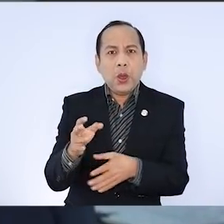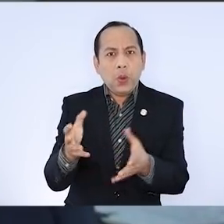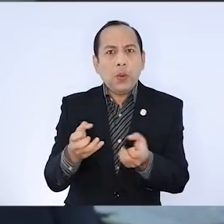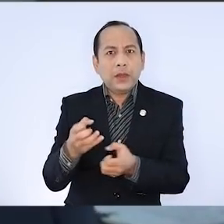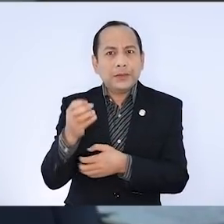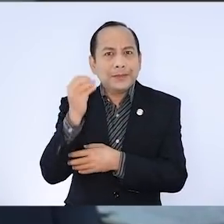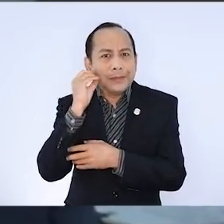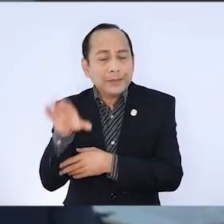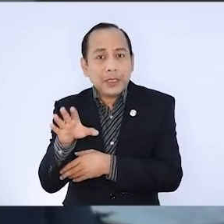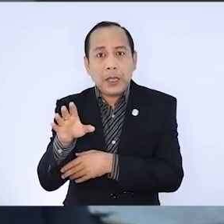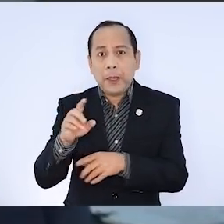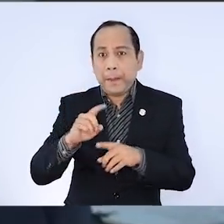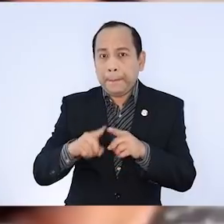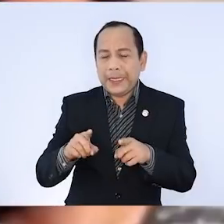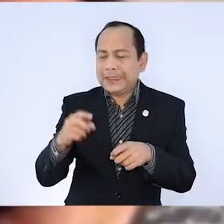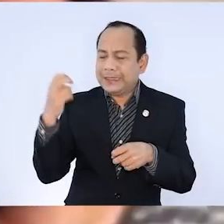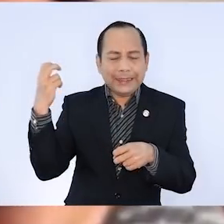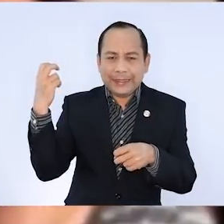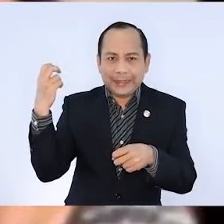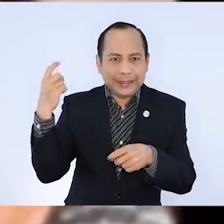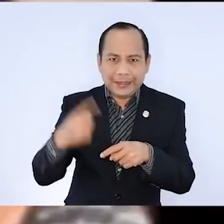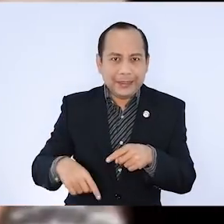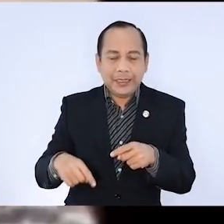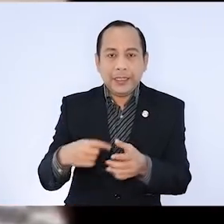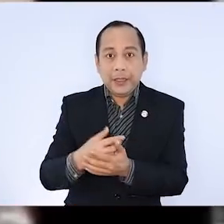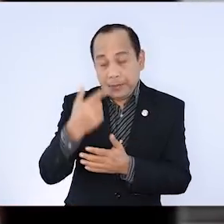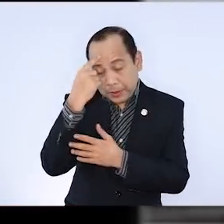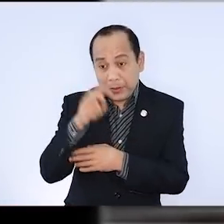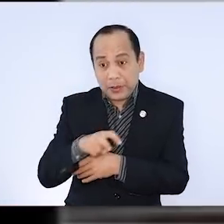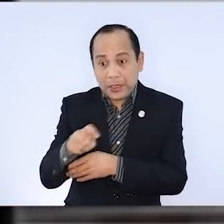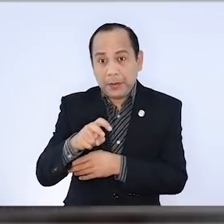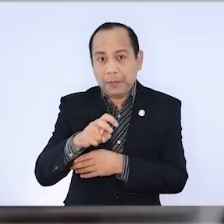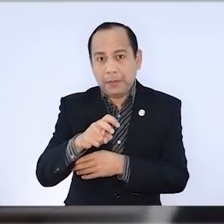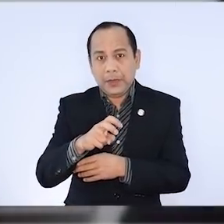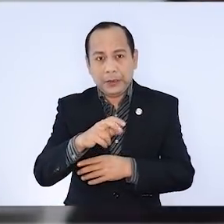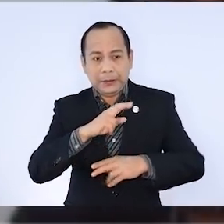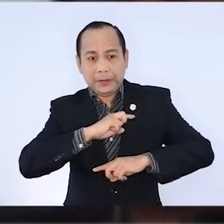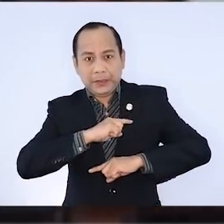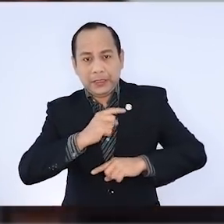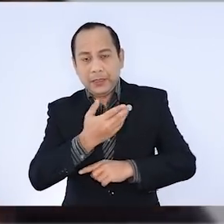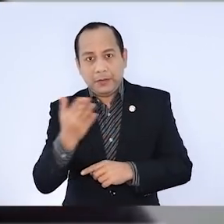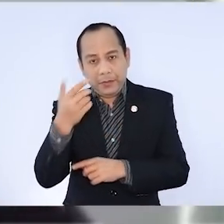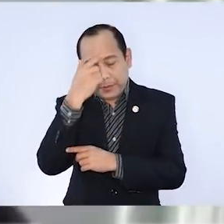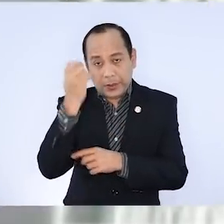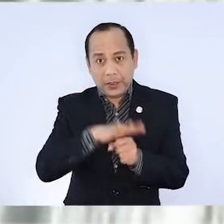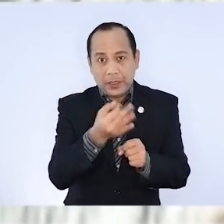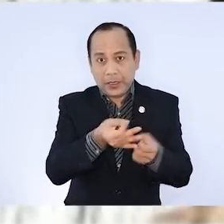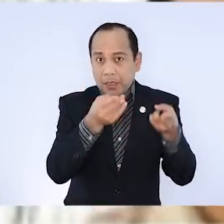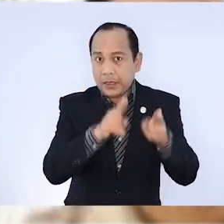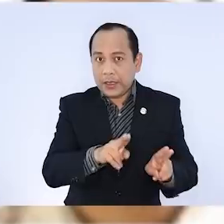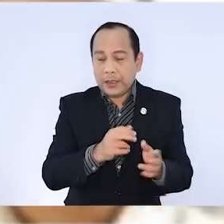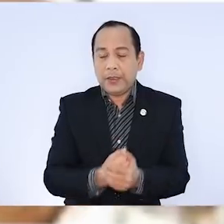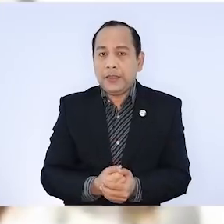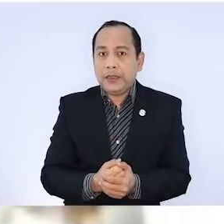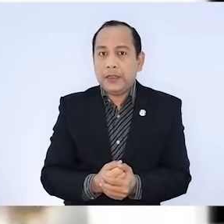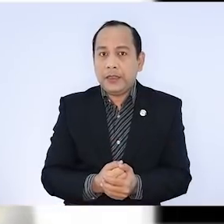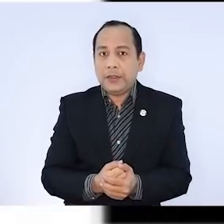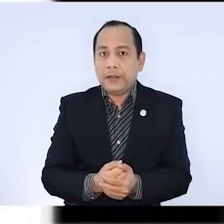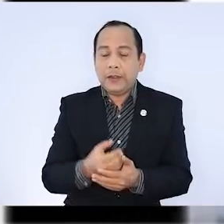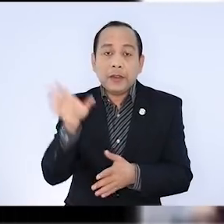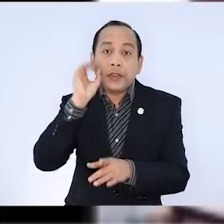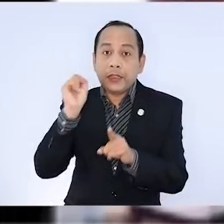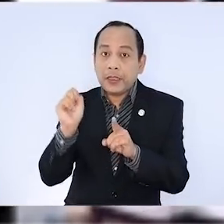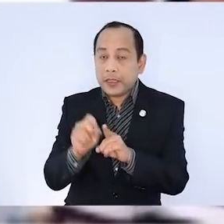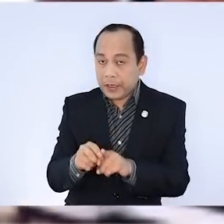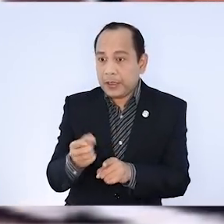home, but they simply cannot because of the travel restrictions brought about by this current pandemic. So a lot of our brothers